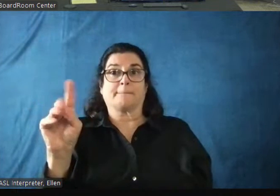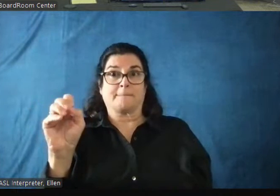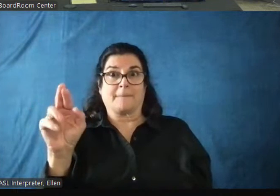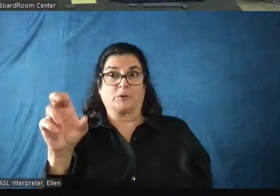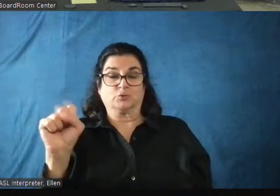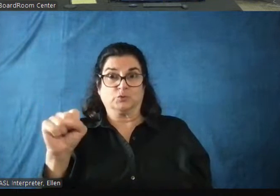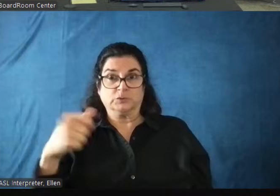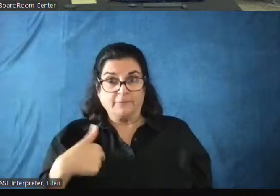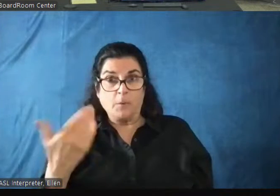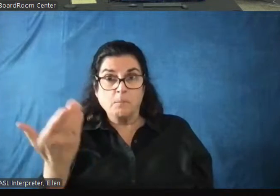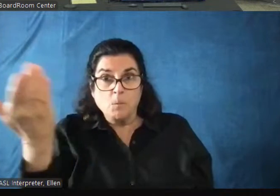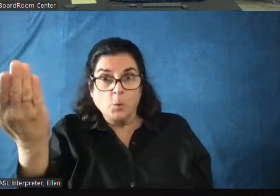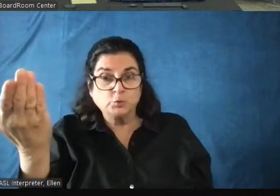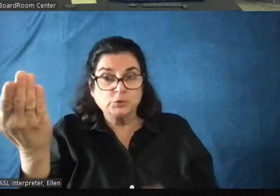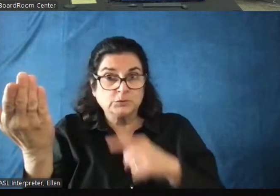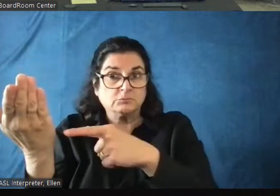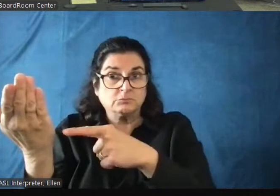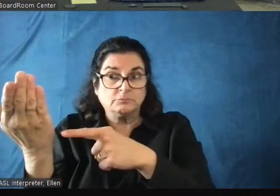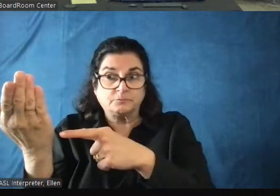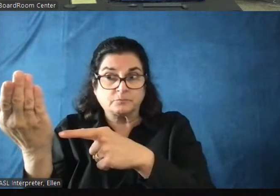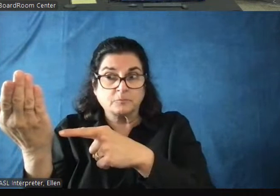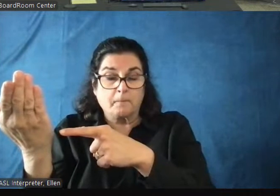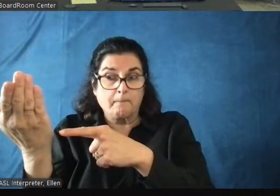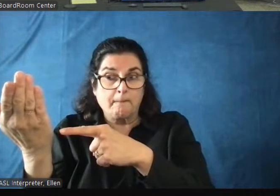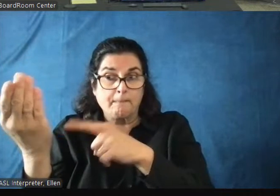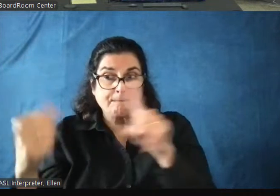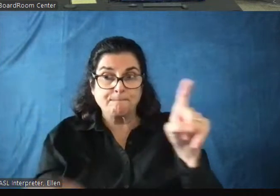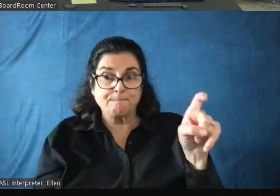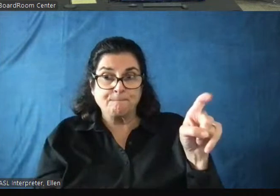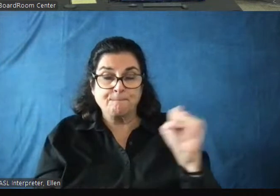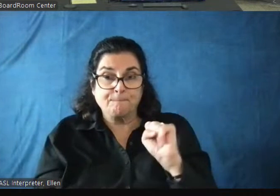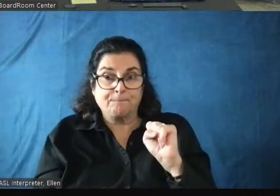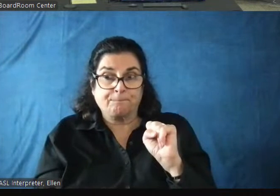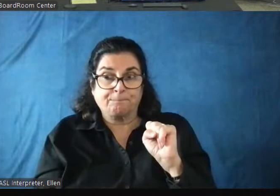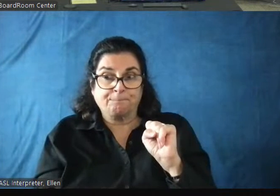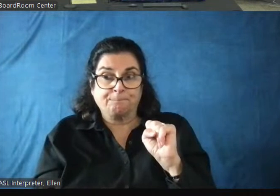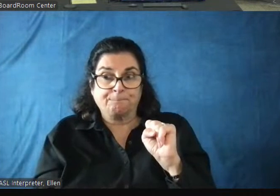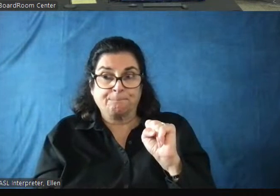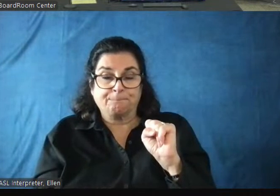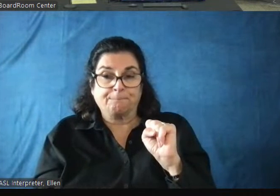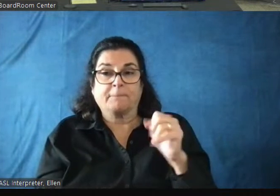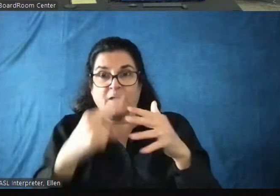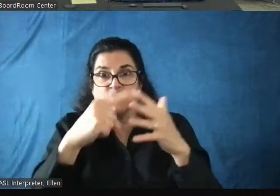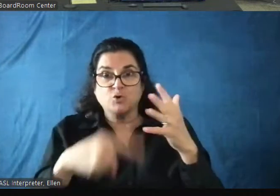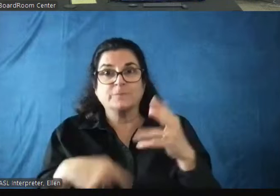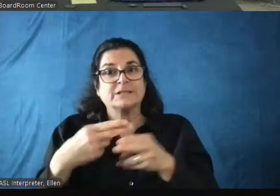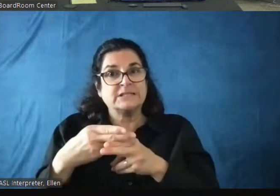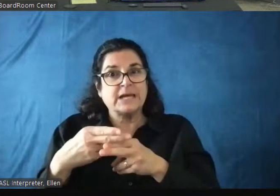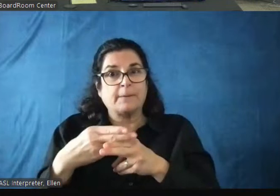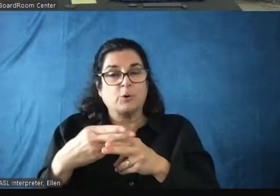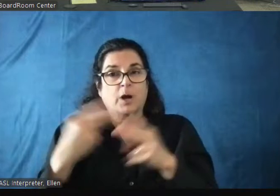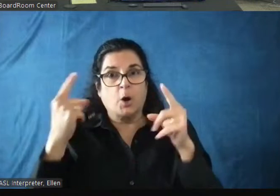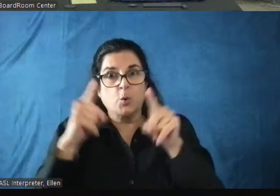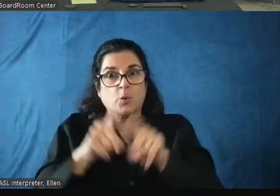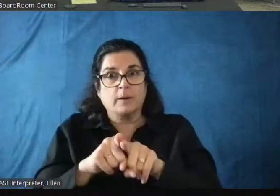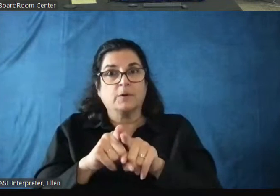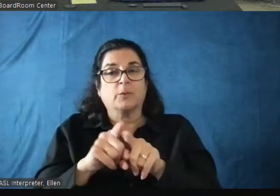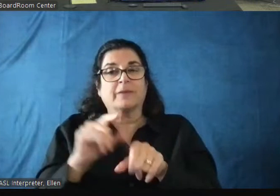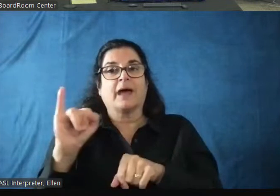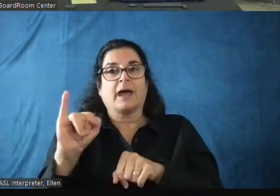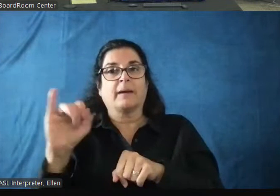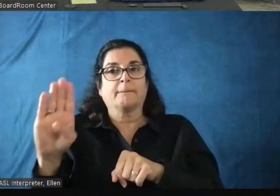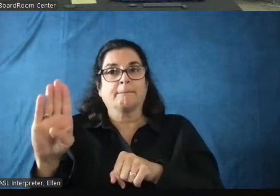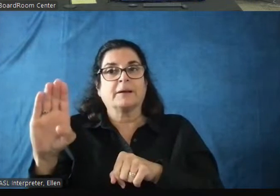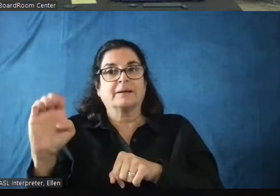ordinance authorizing the execution of a collective bargaining agreement containing the terms of a tentative agreement with the International Brotherhood of